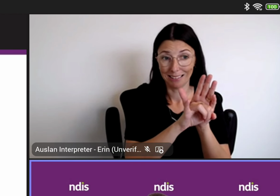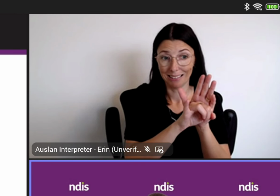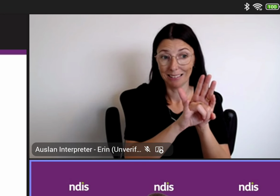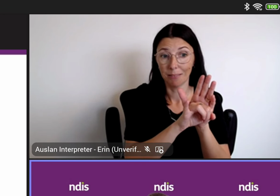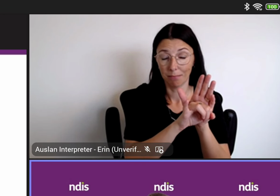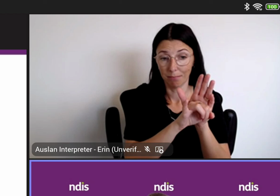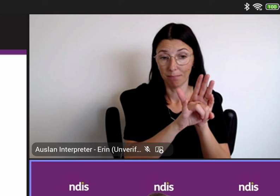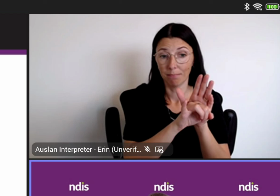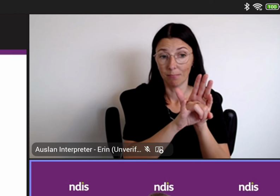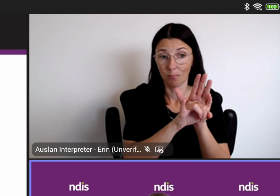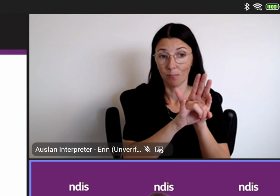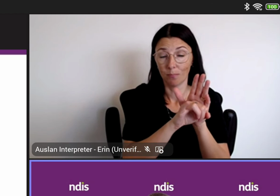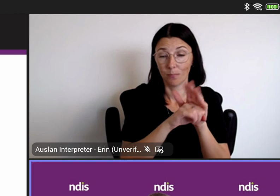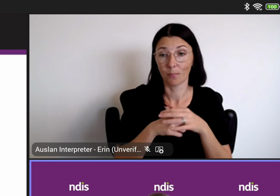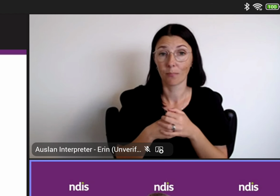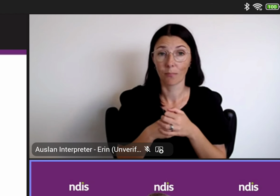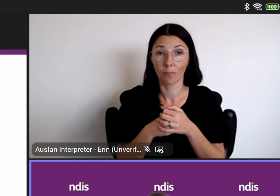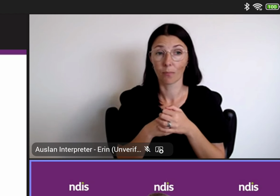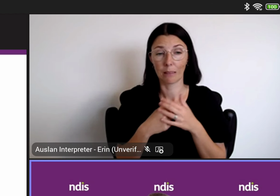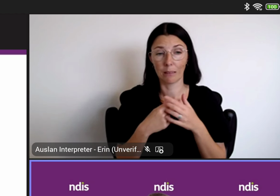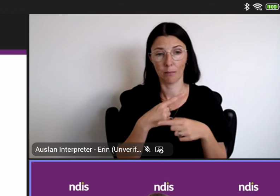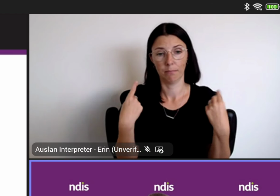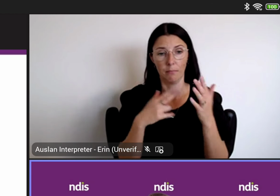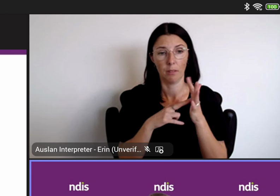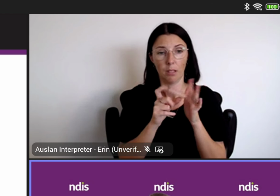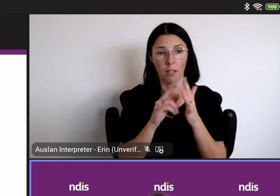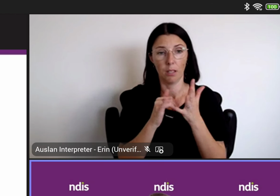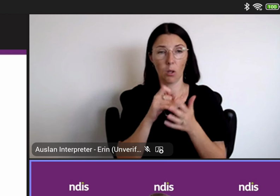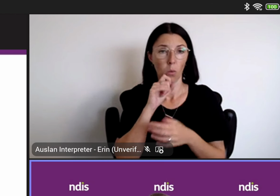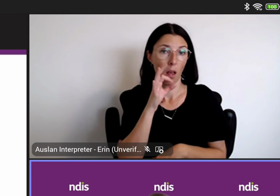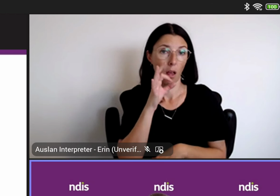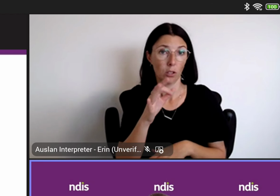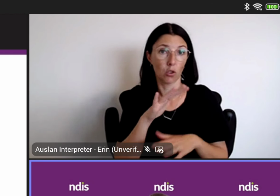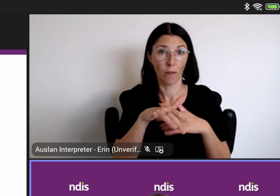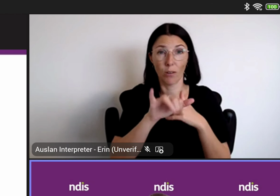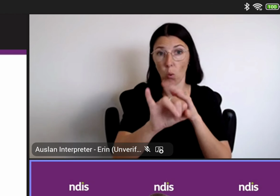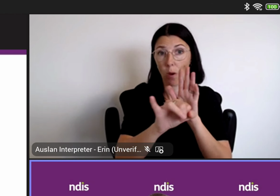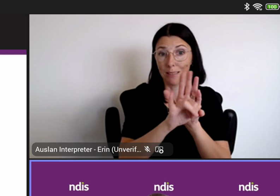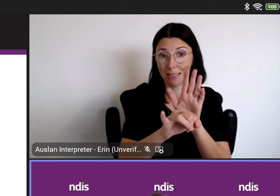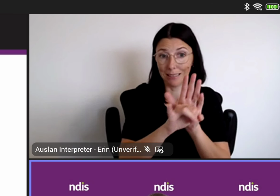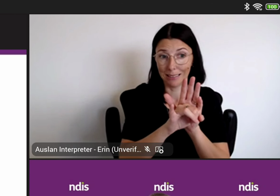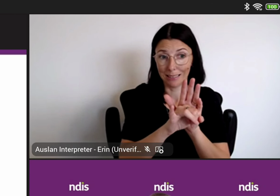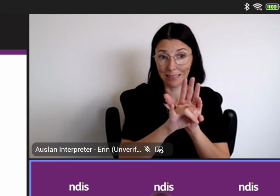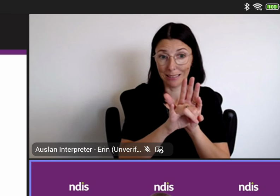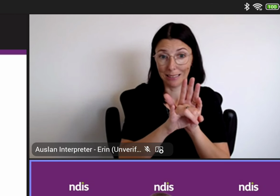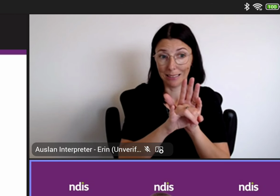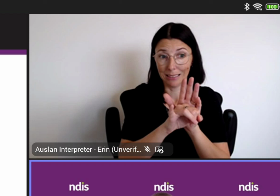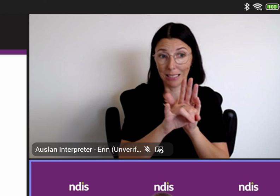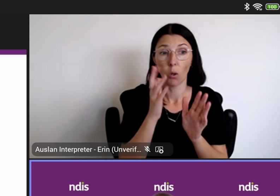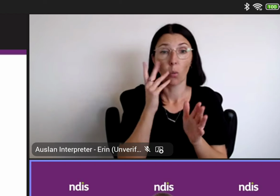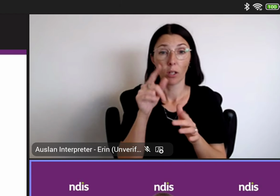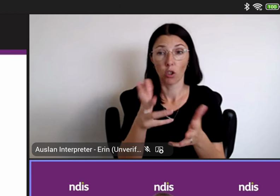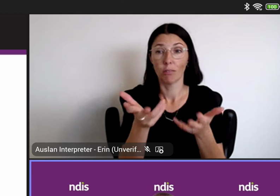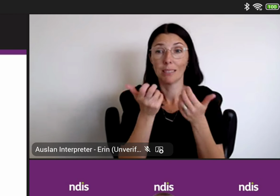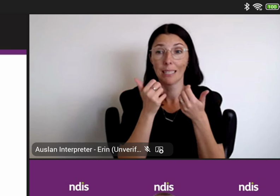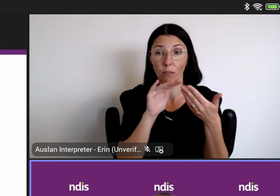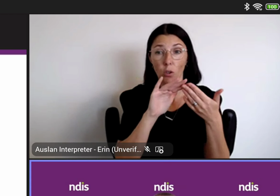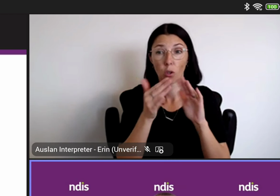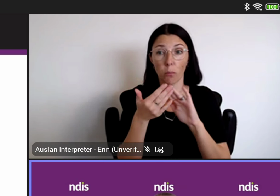NDIS asks you for evidence of your identity when you receive community connections or